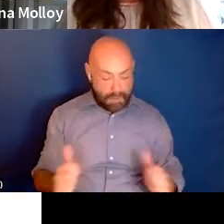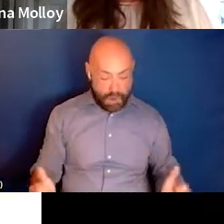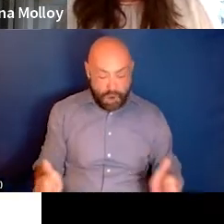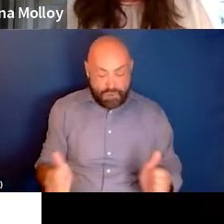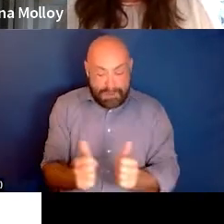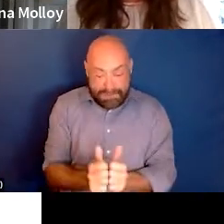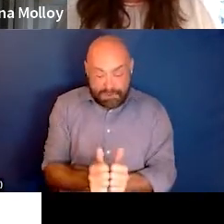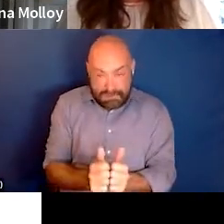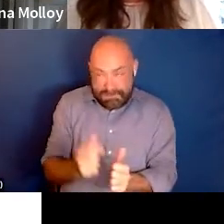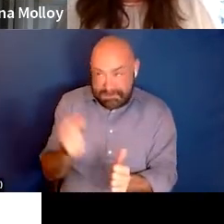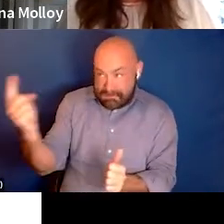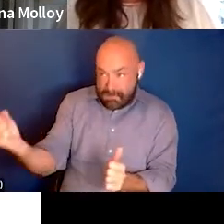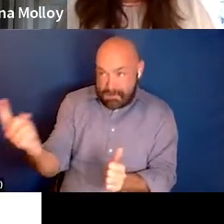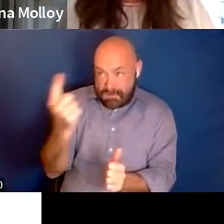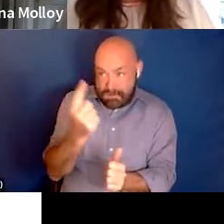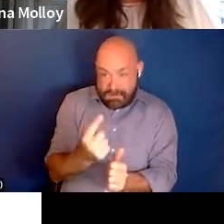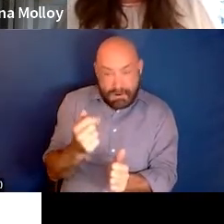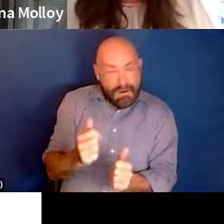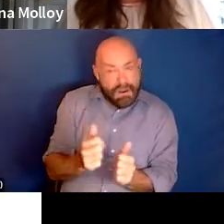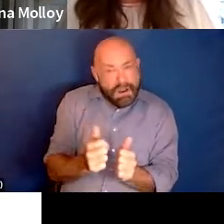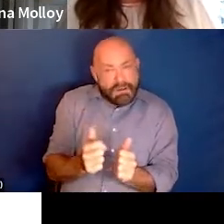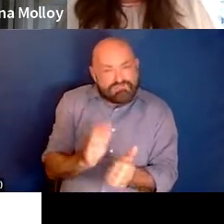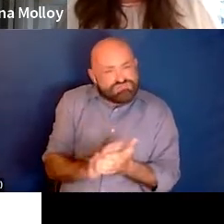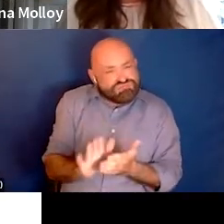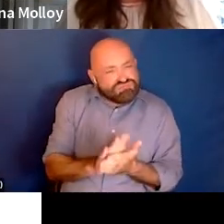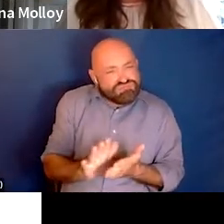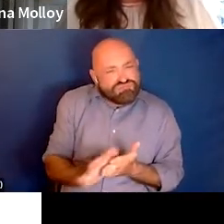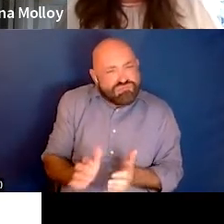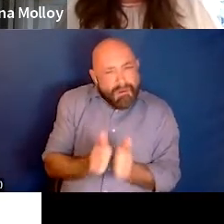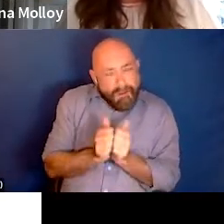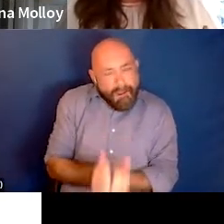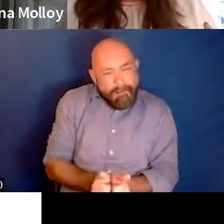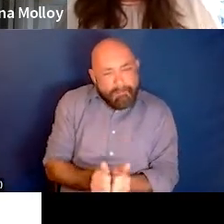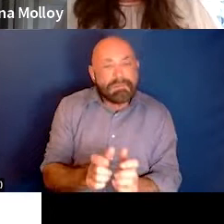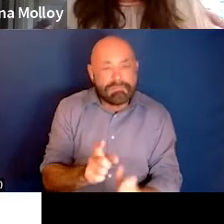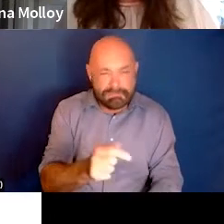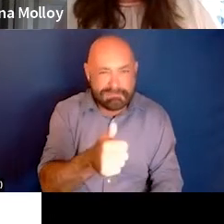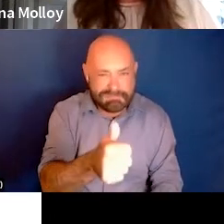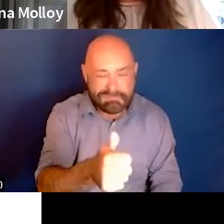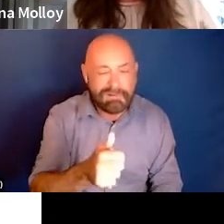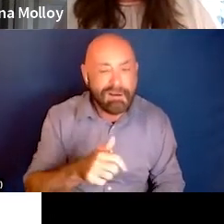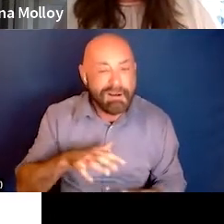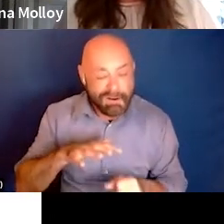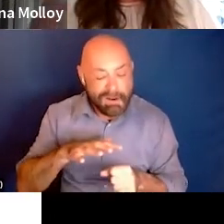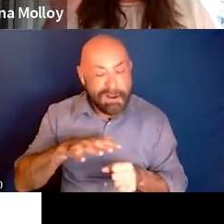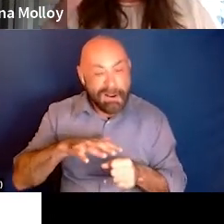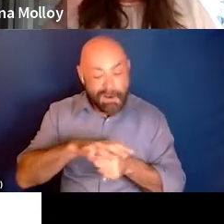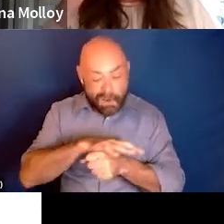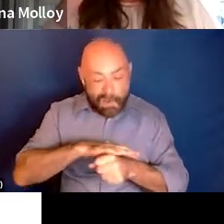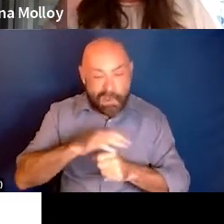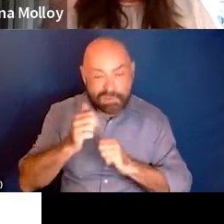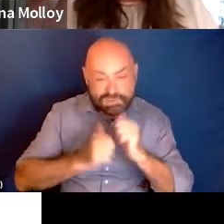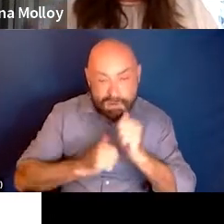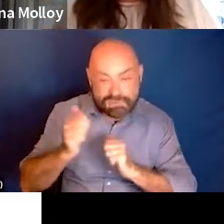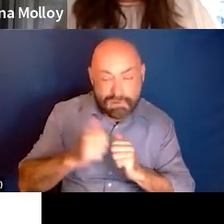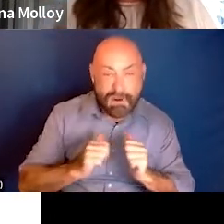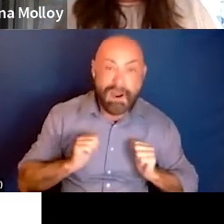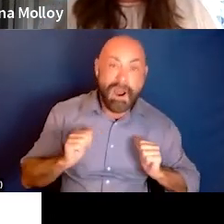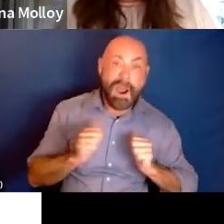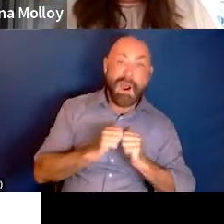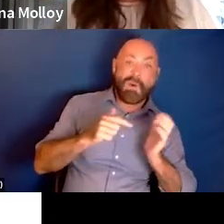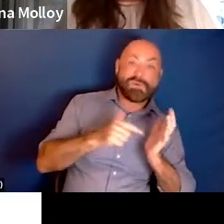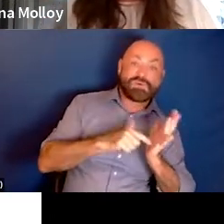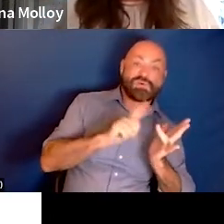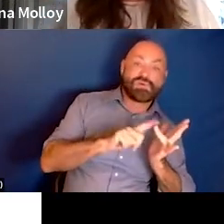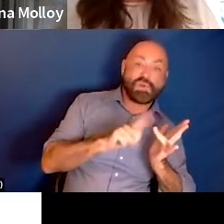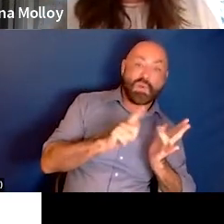building. And finally, that local areas have appreciated the structure that this guidance and the tools we've developed has